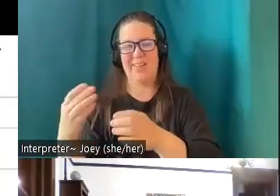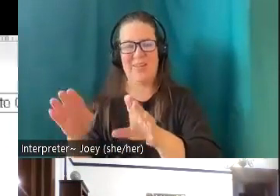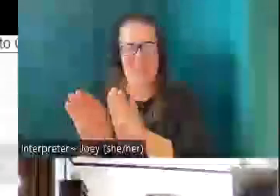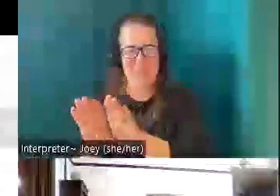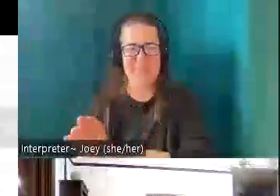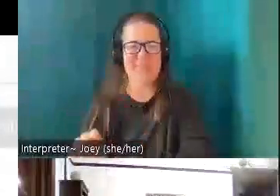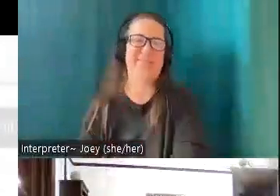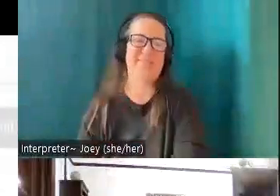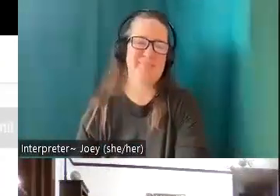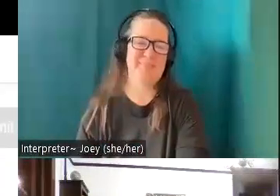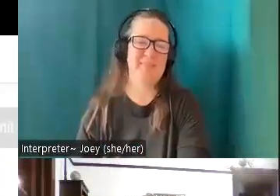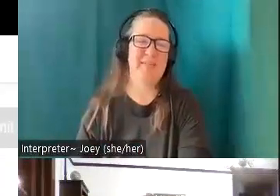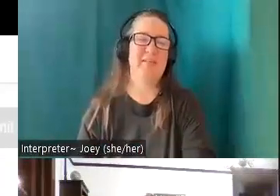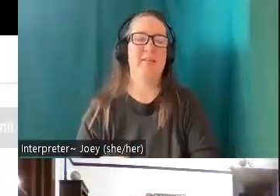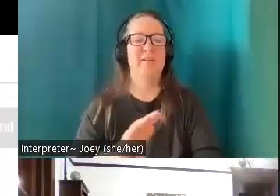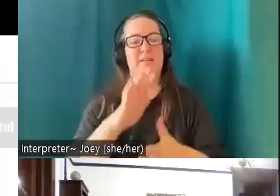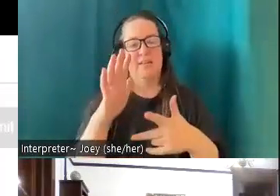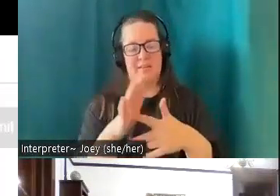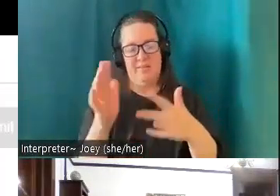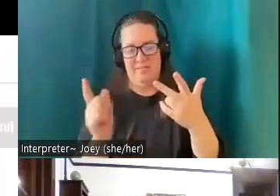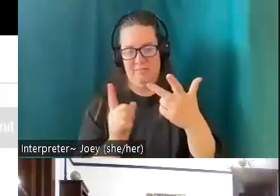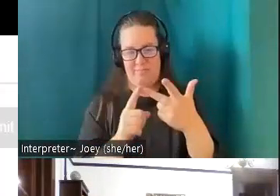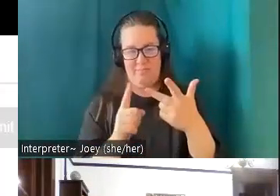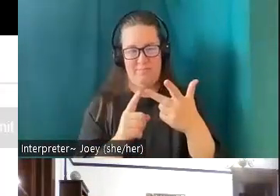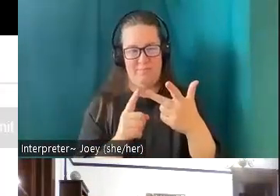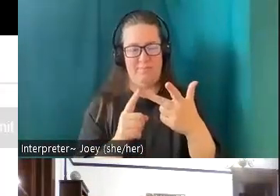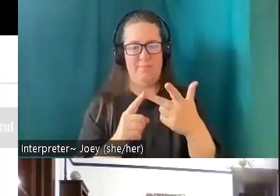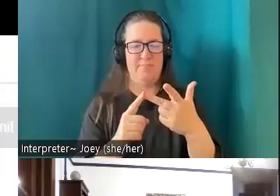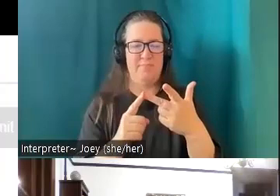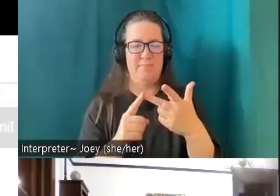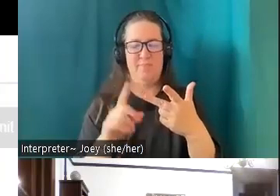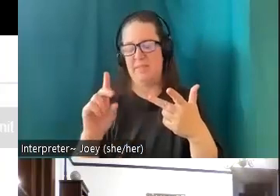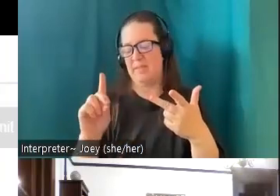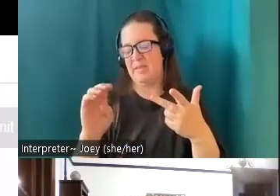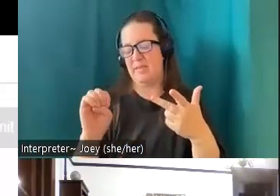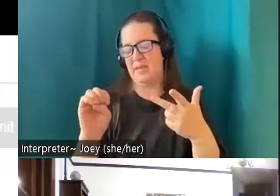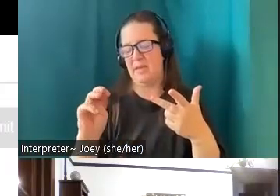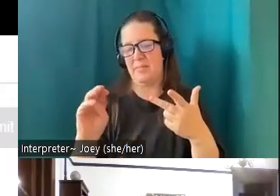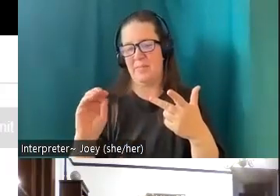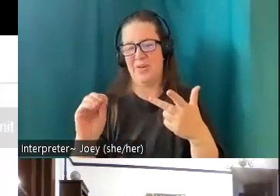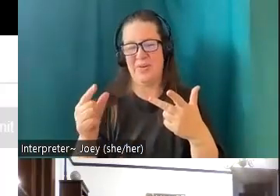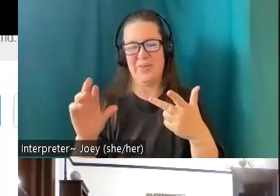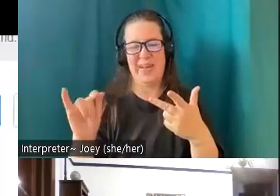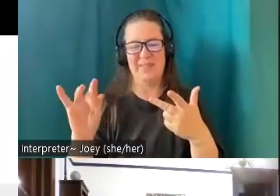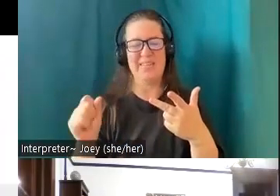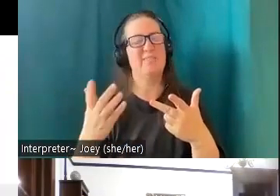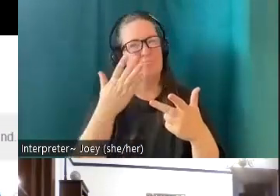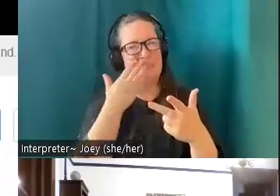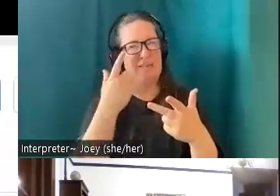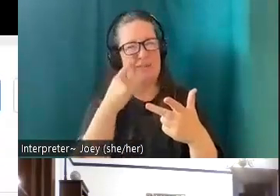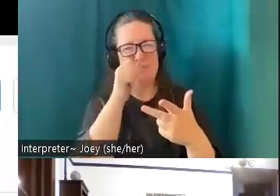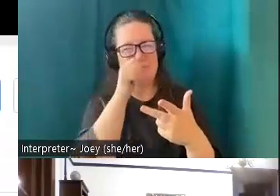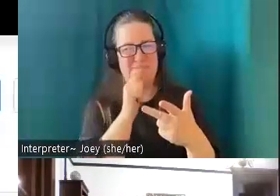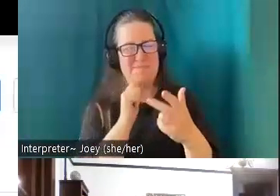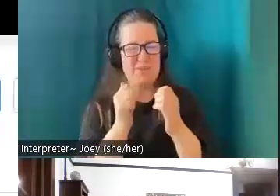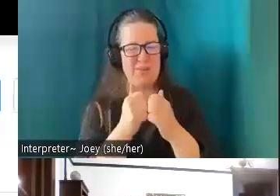And I will go to our final form here. So this is our demographics form. Thank you all for bearing with me.